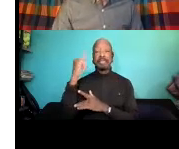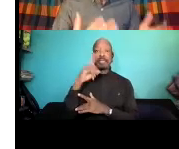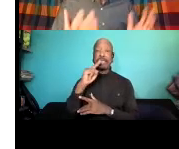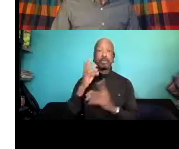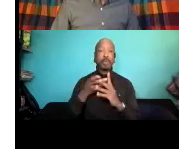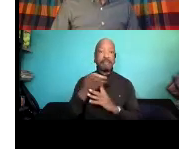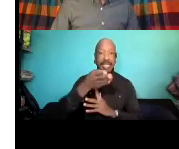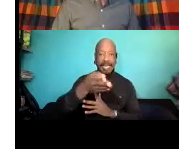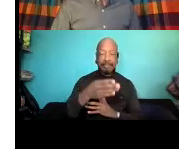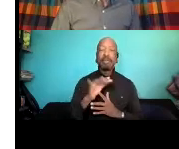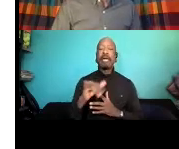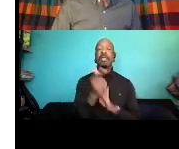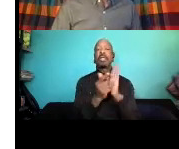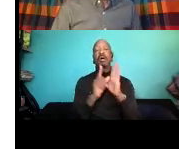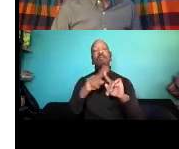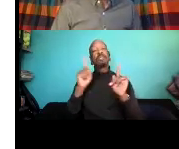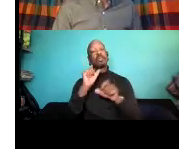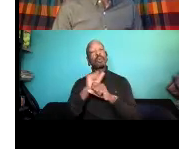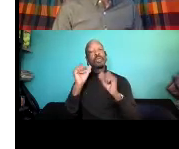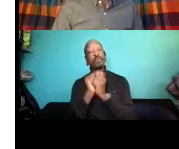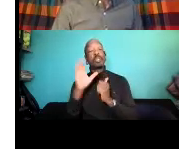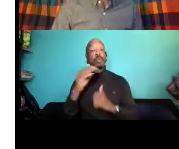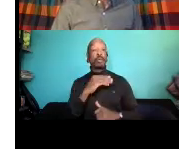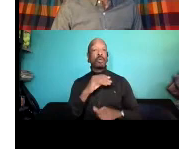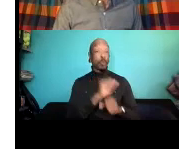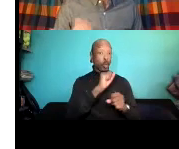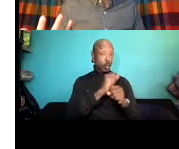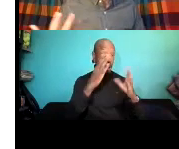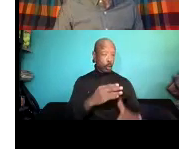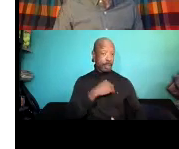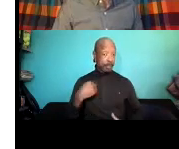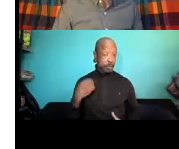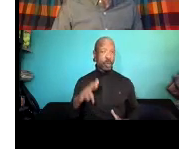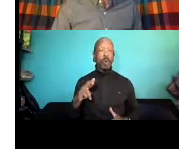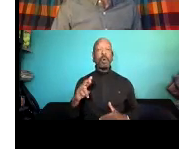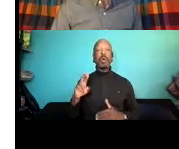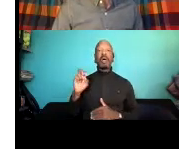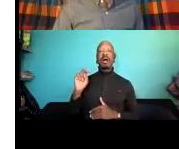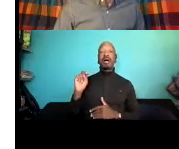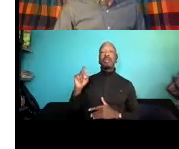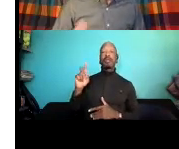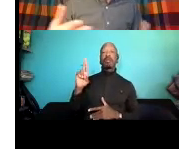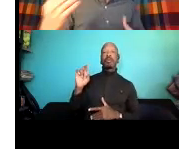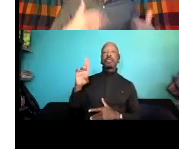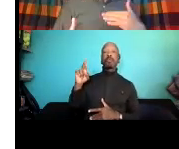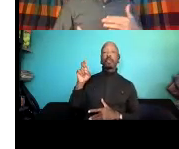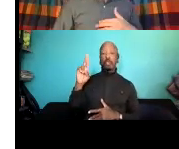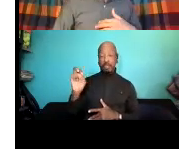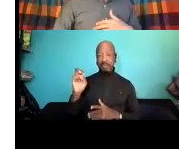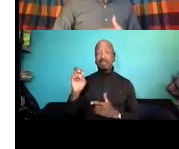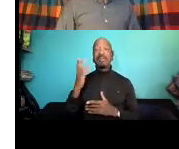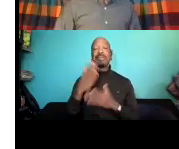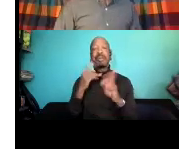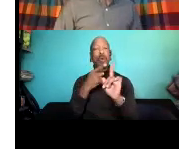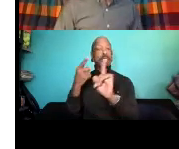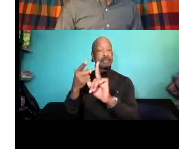But when you're working with your worker members or entrepreneurs or group of folks. These are some points that